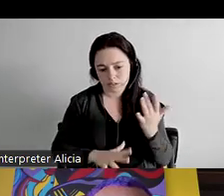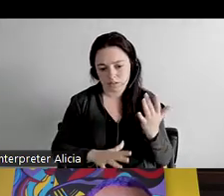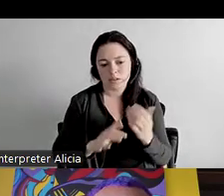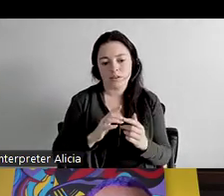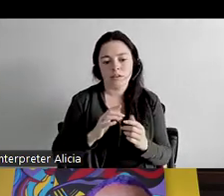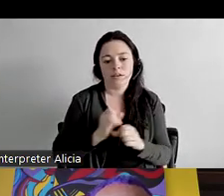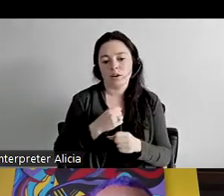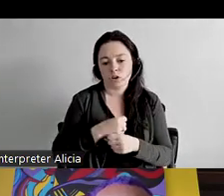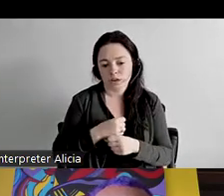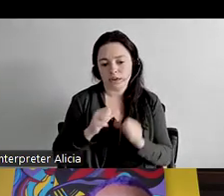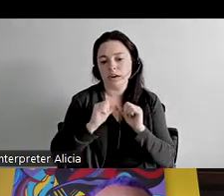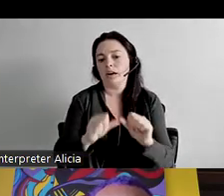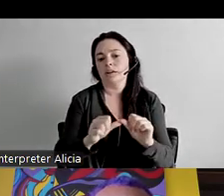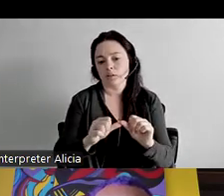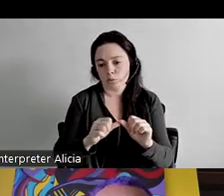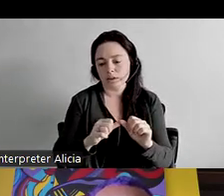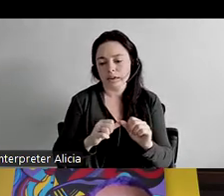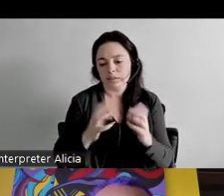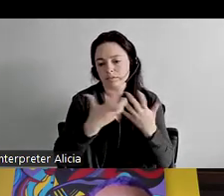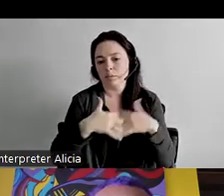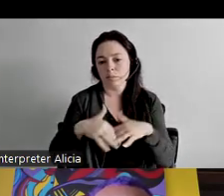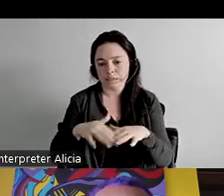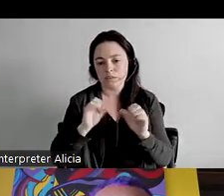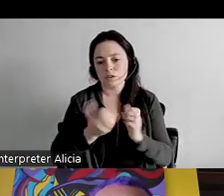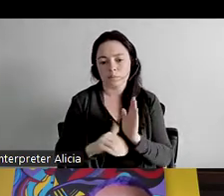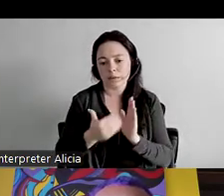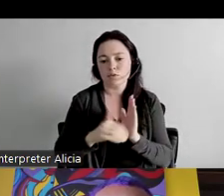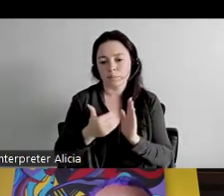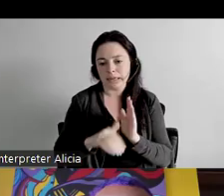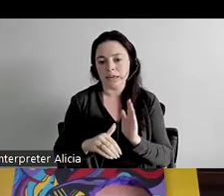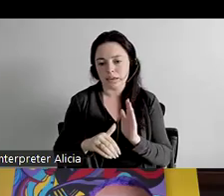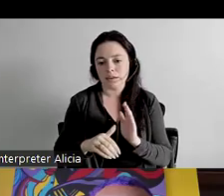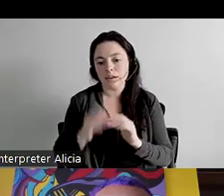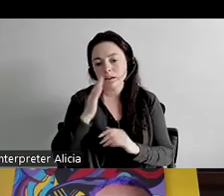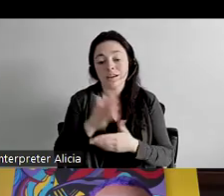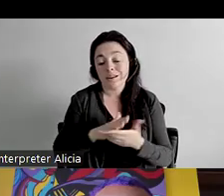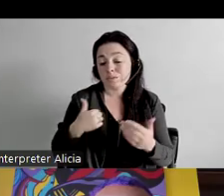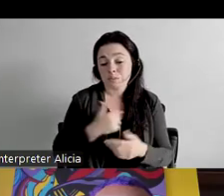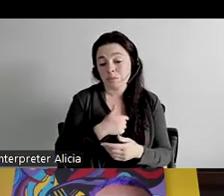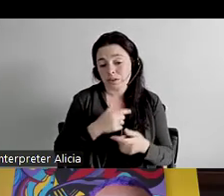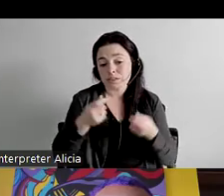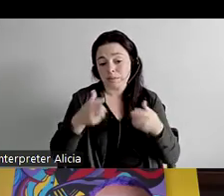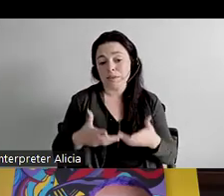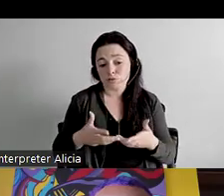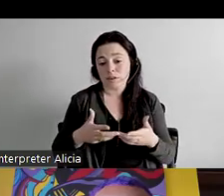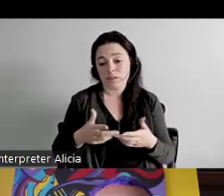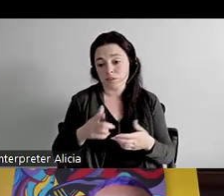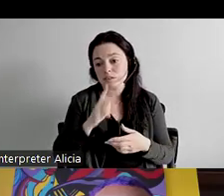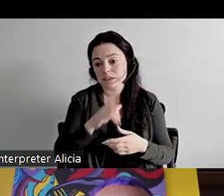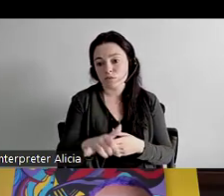create ongoing mechanisms that can be repeated, because I think a lot of us arts administrators know that it really